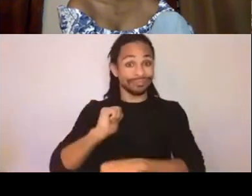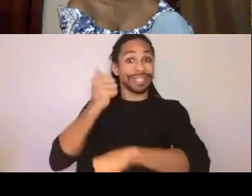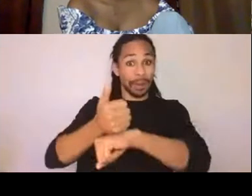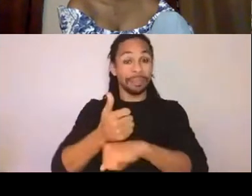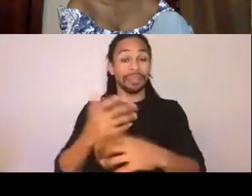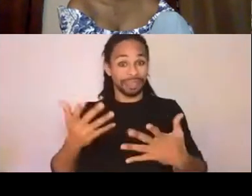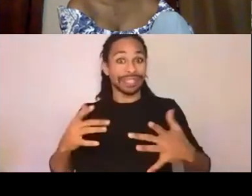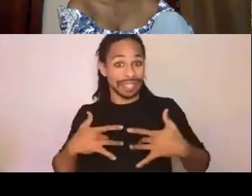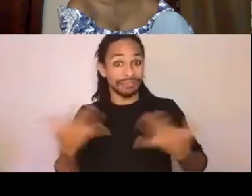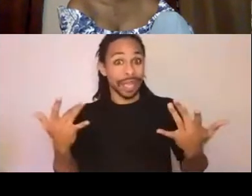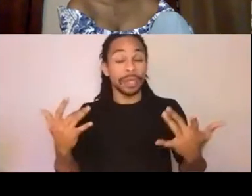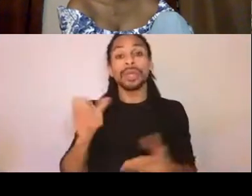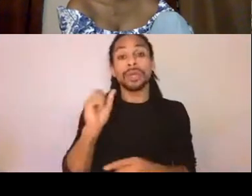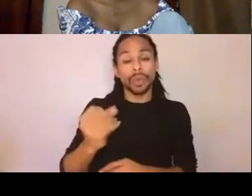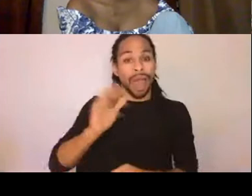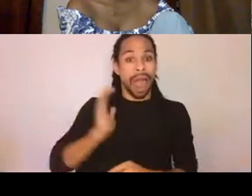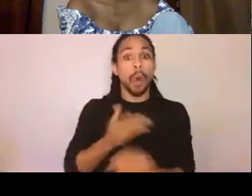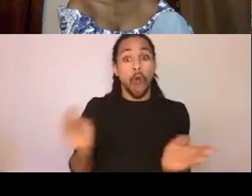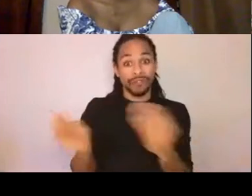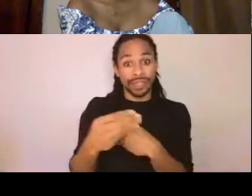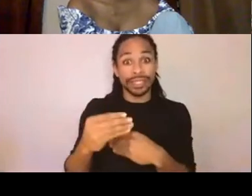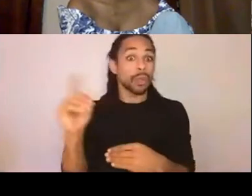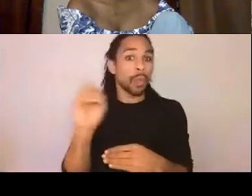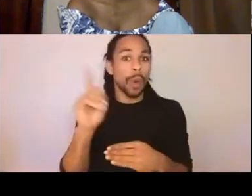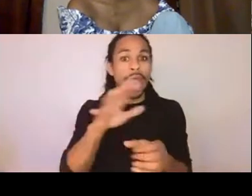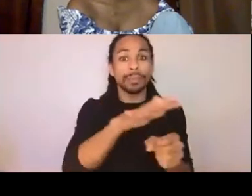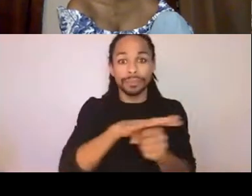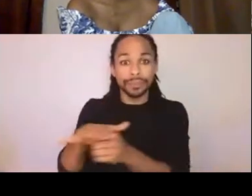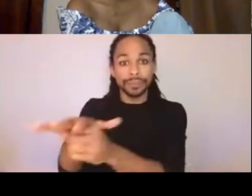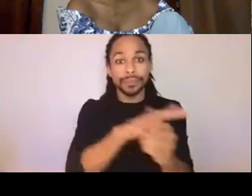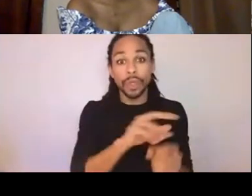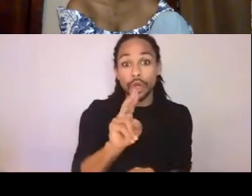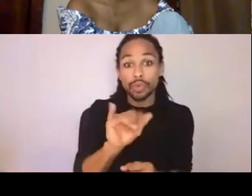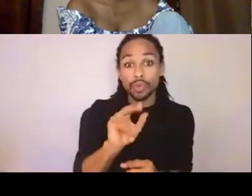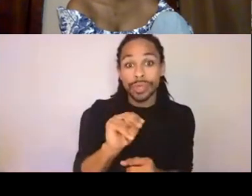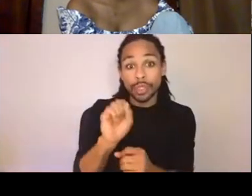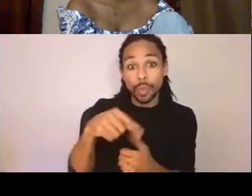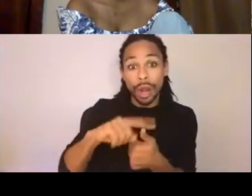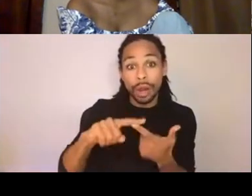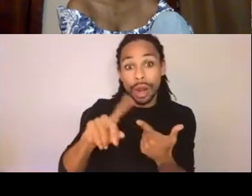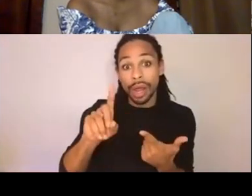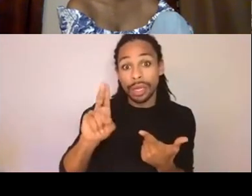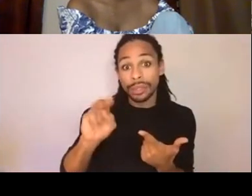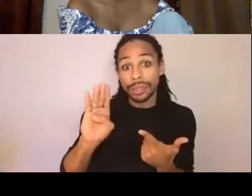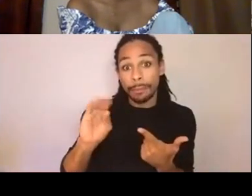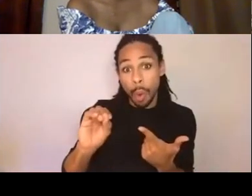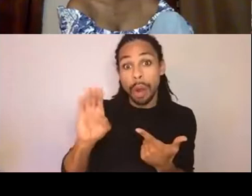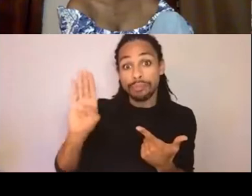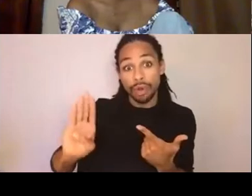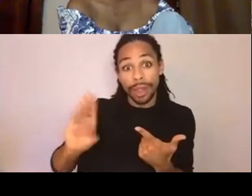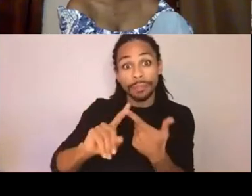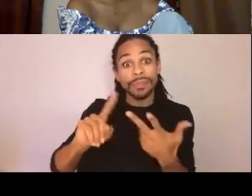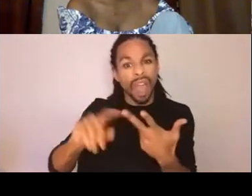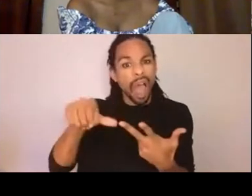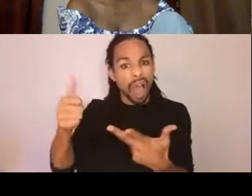the specific sites where our offices are located, near Union Square and in Dumbo, Brooklyn, respectively, as well as other boroughs